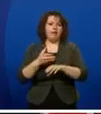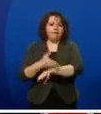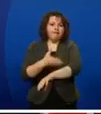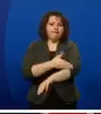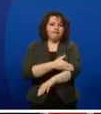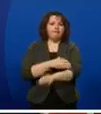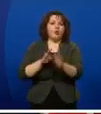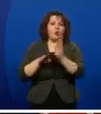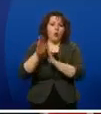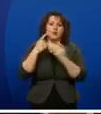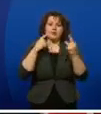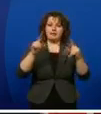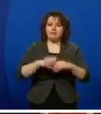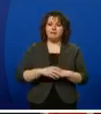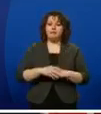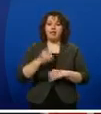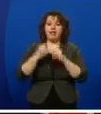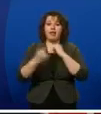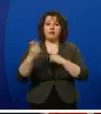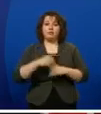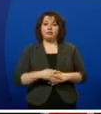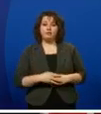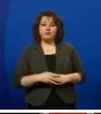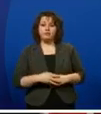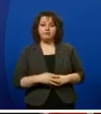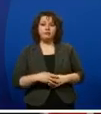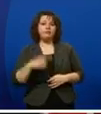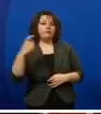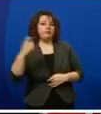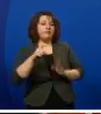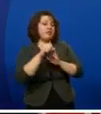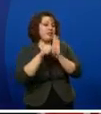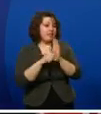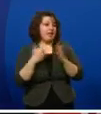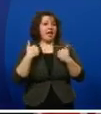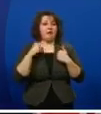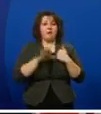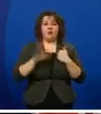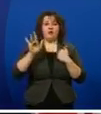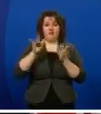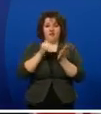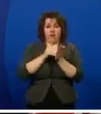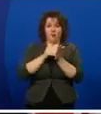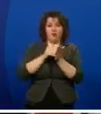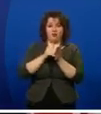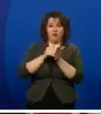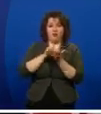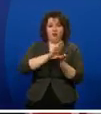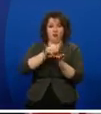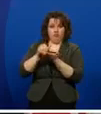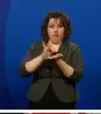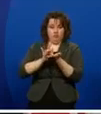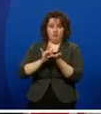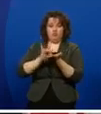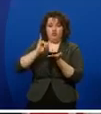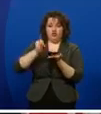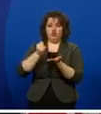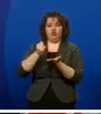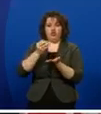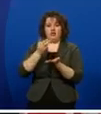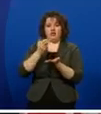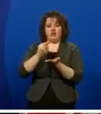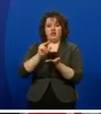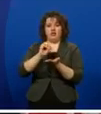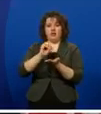and succeed. The state having received about 25,000 doses of Johnson & Johnson last week, when do